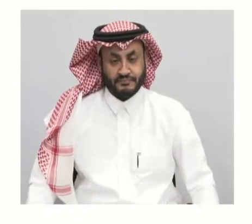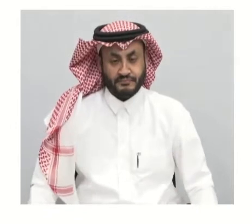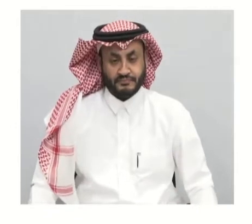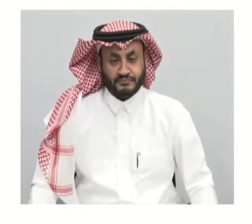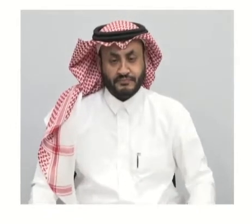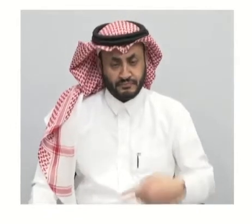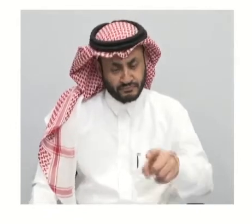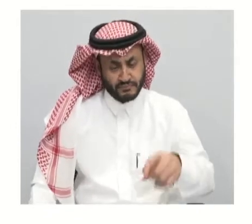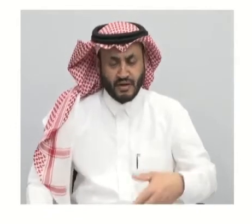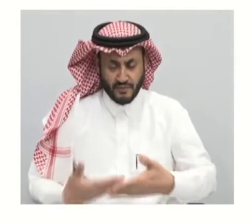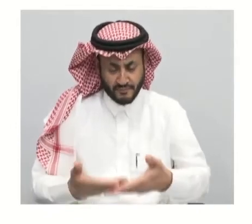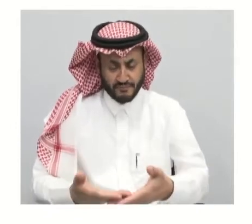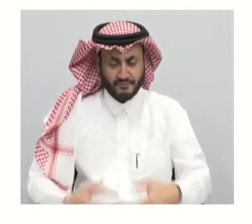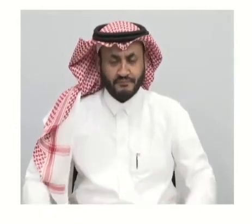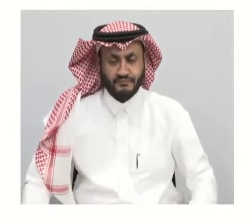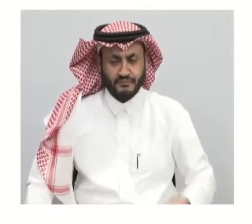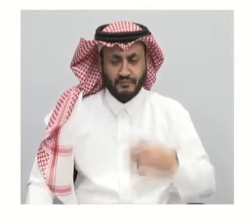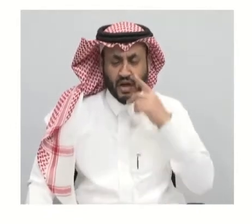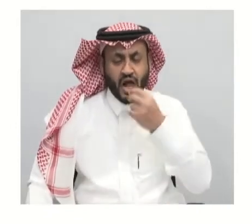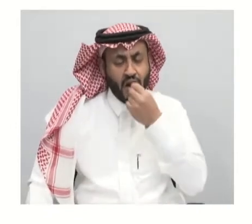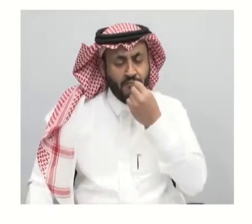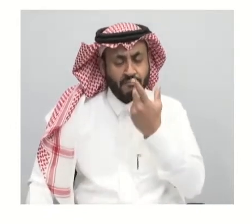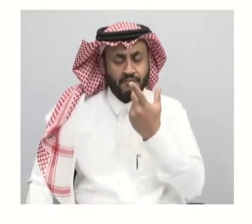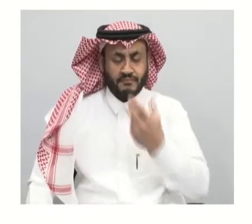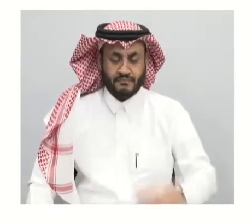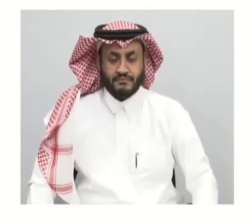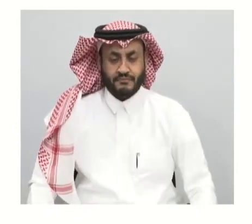Yes, thank you. They look delicious.